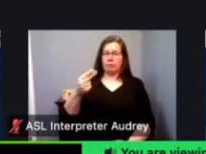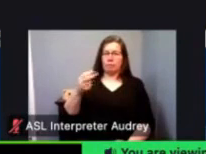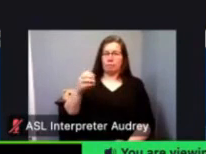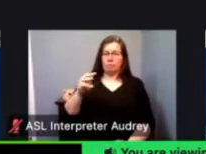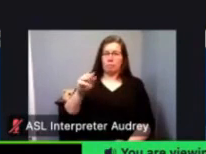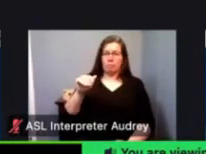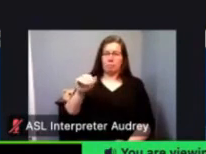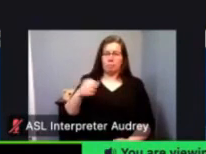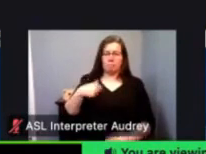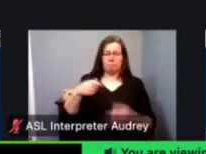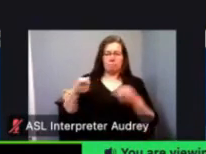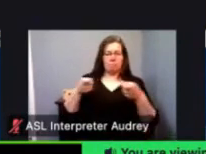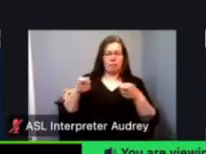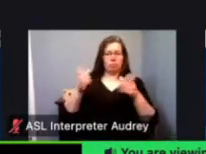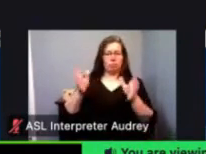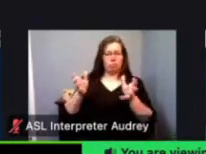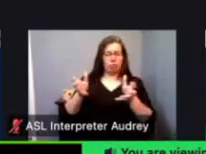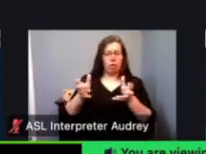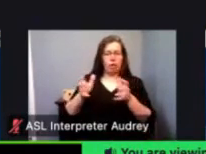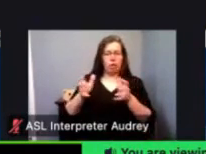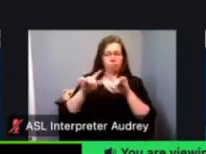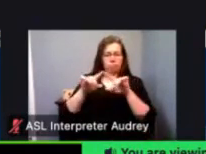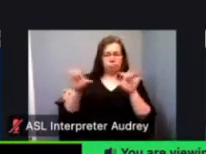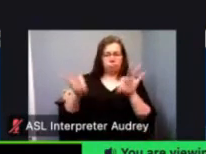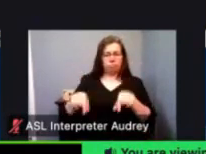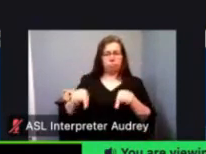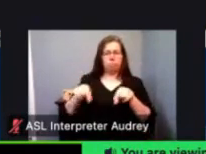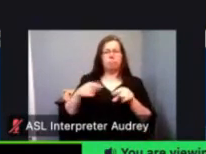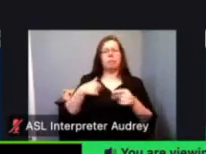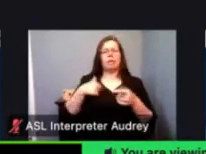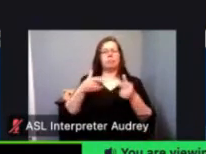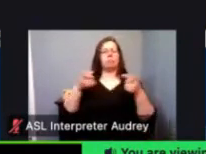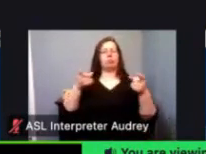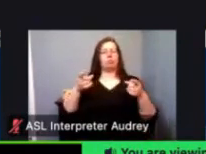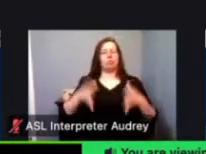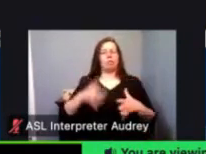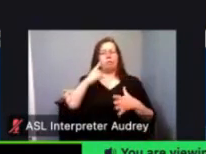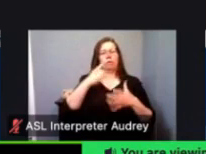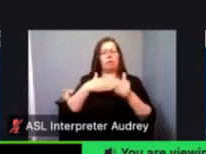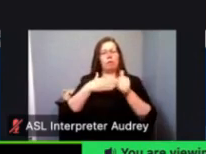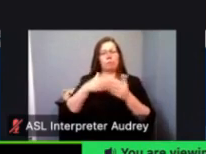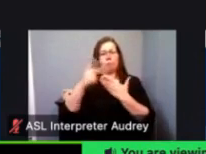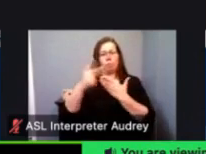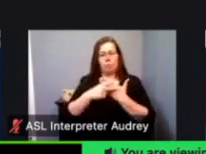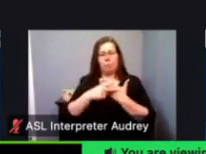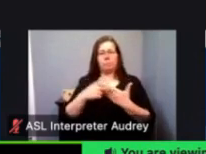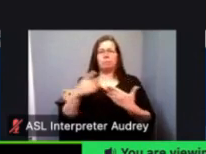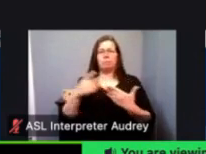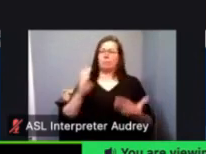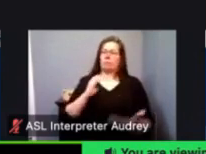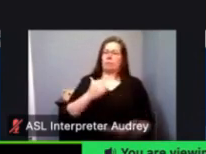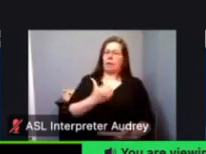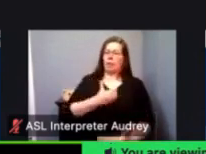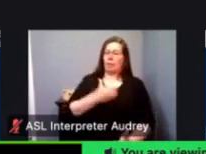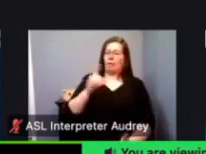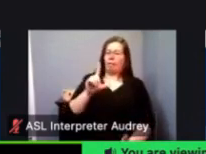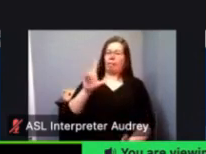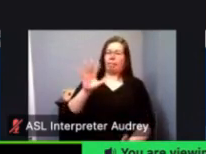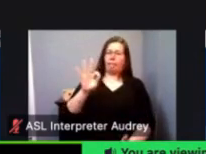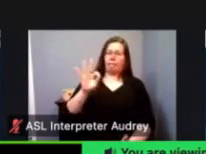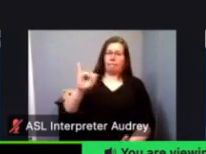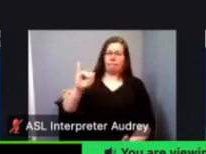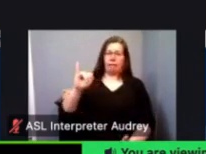director of the leadership programs. And our presenters today are the LFI team, which is Laura